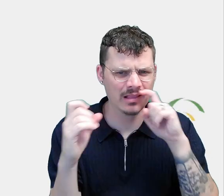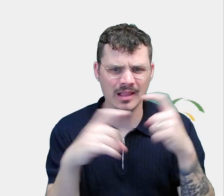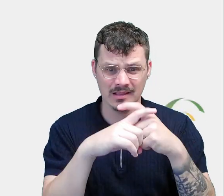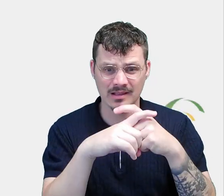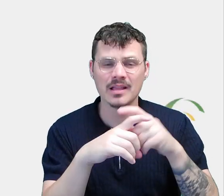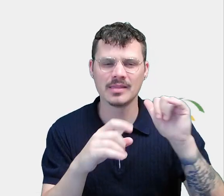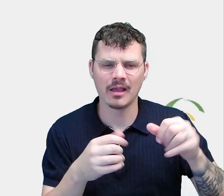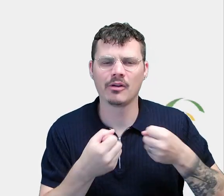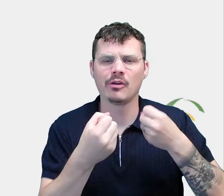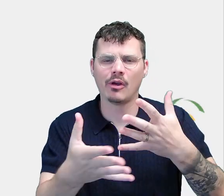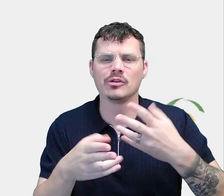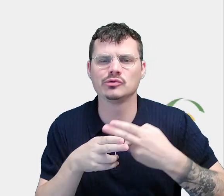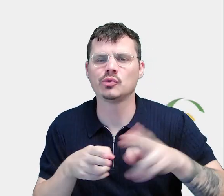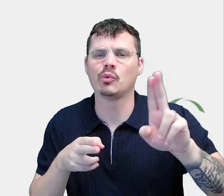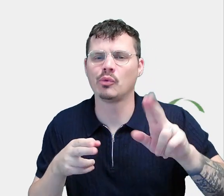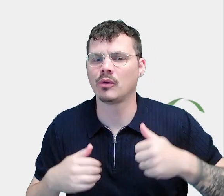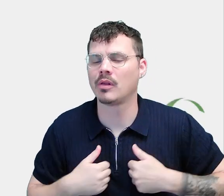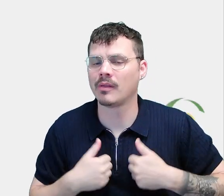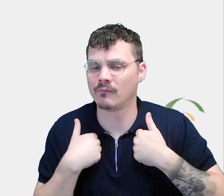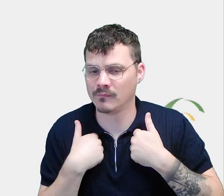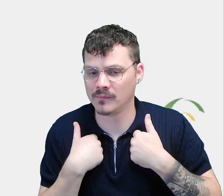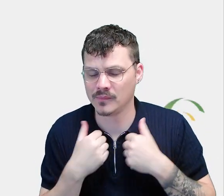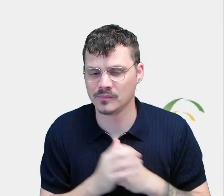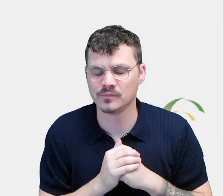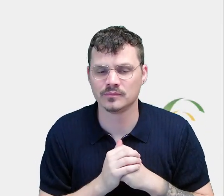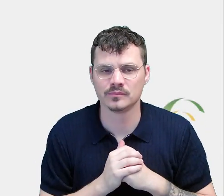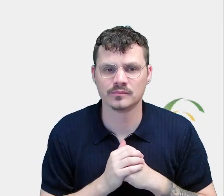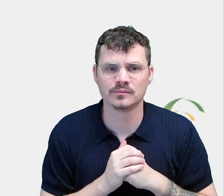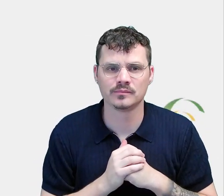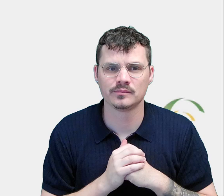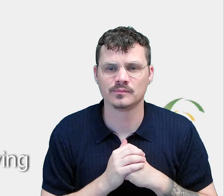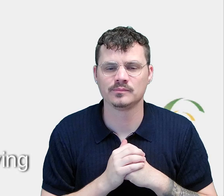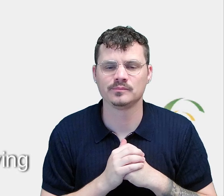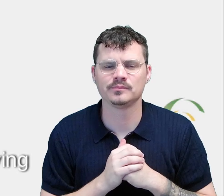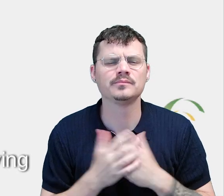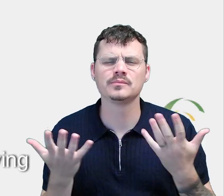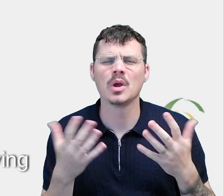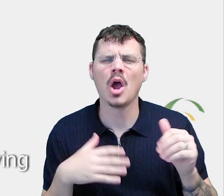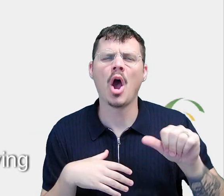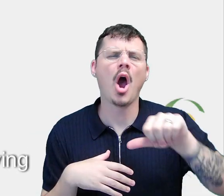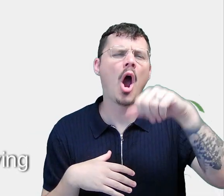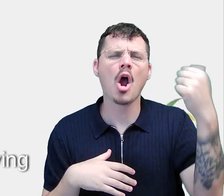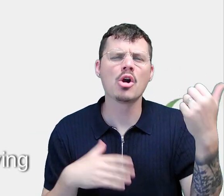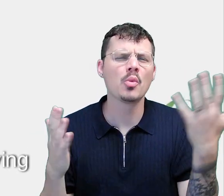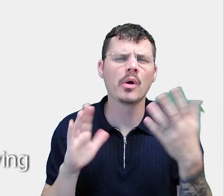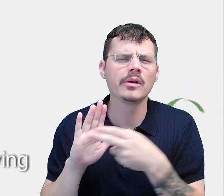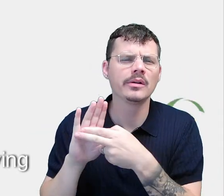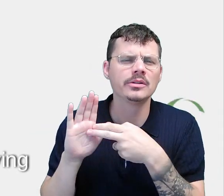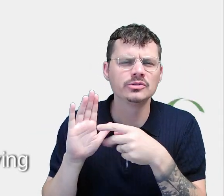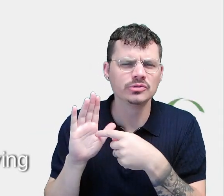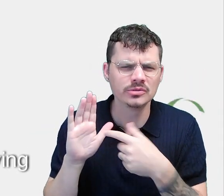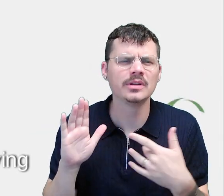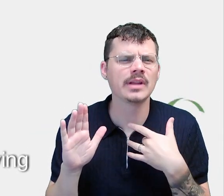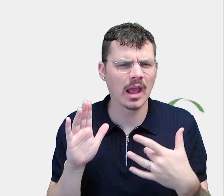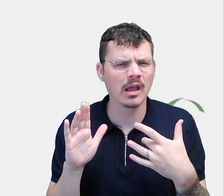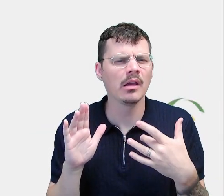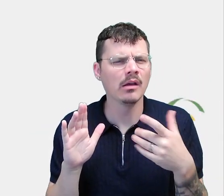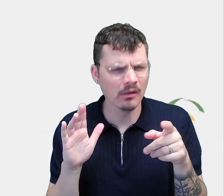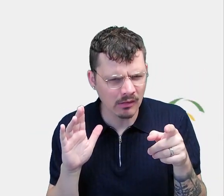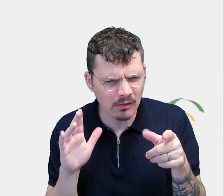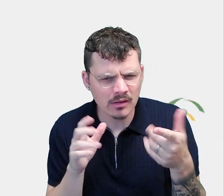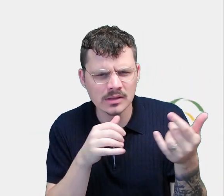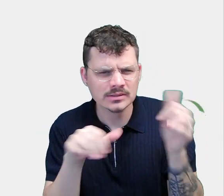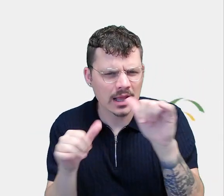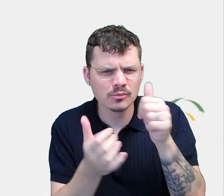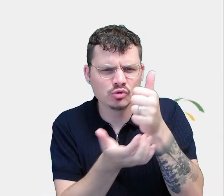that shorten their lives. What are Other conditions that are often receiving some of the